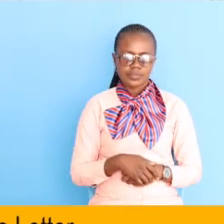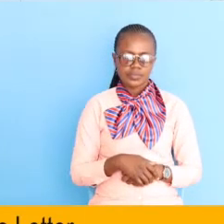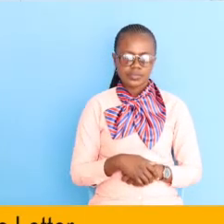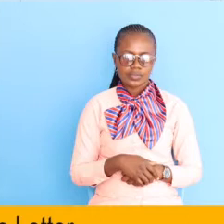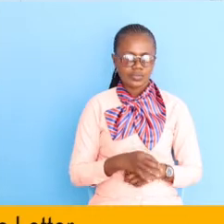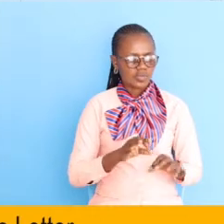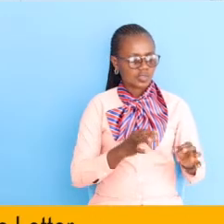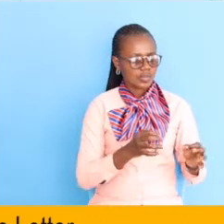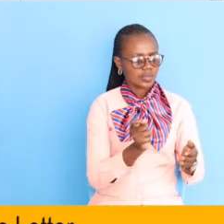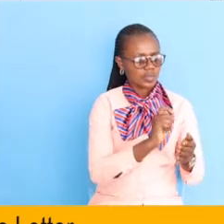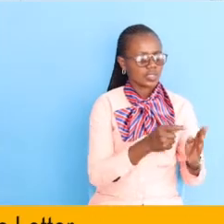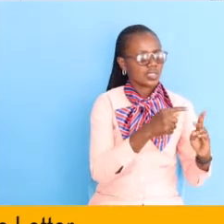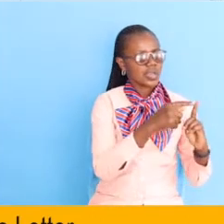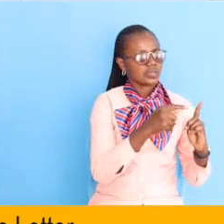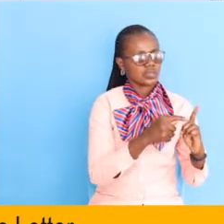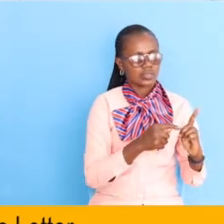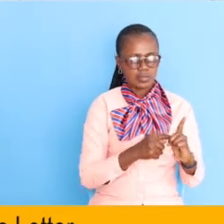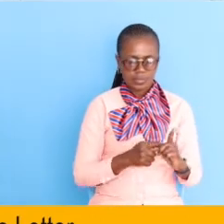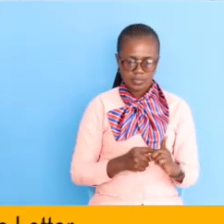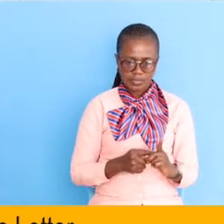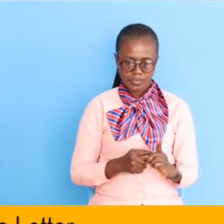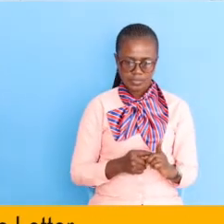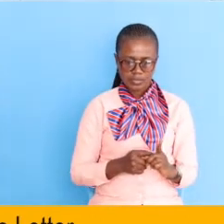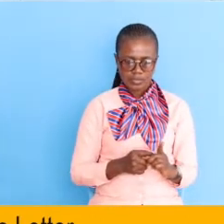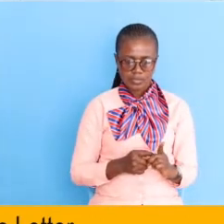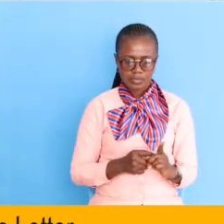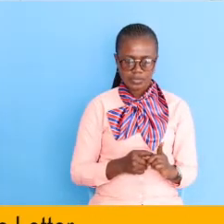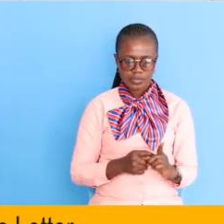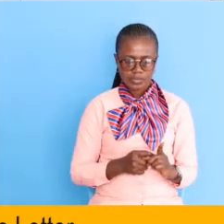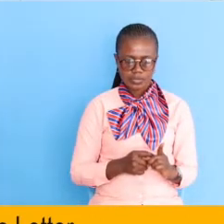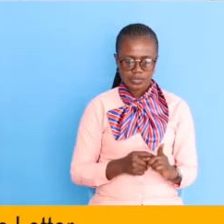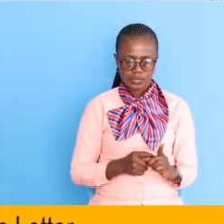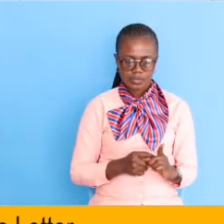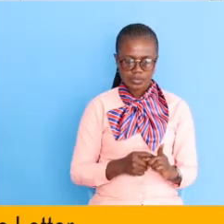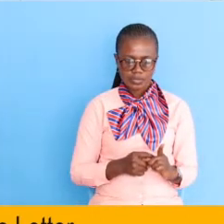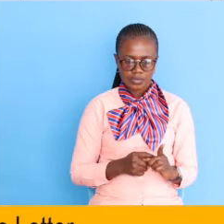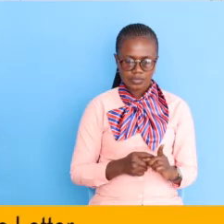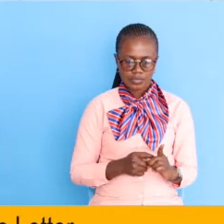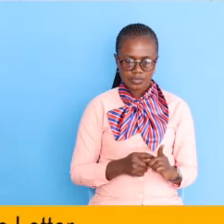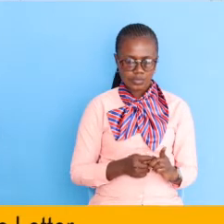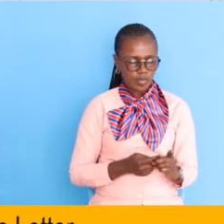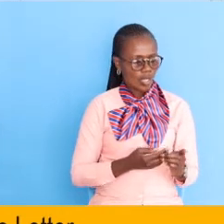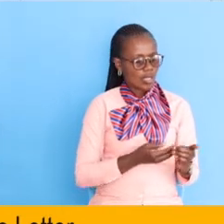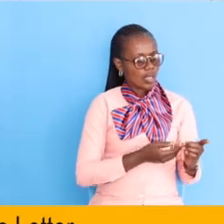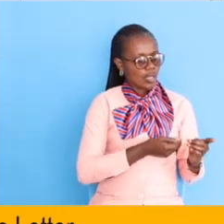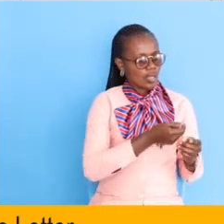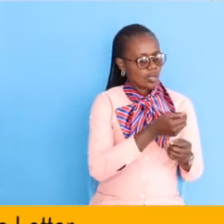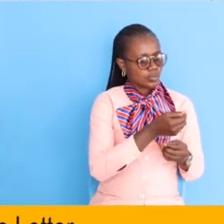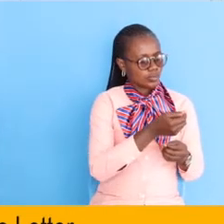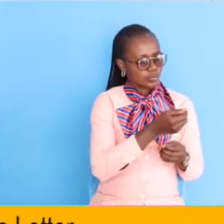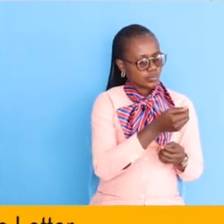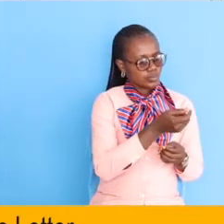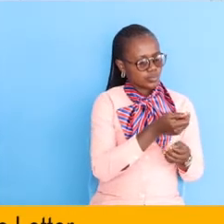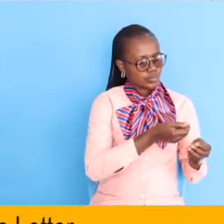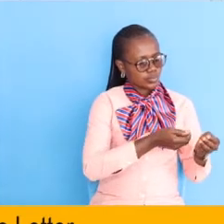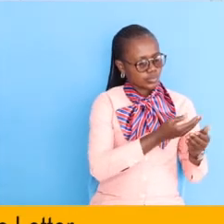How can you write a date? A date in letter writing, in a special business letter, can be written